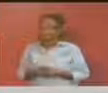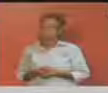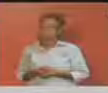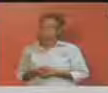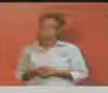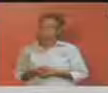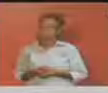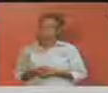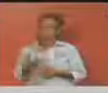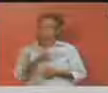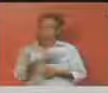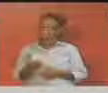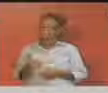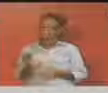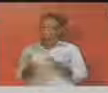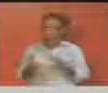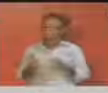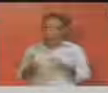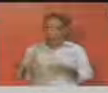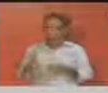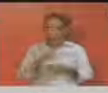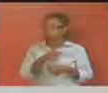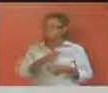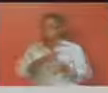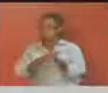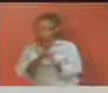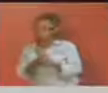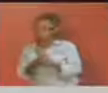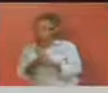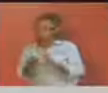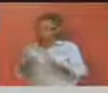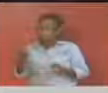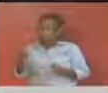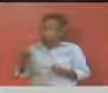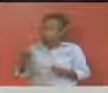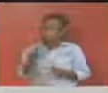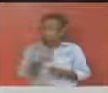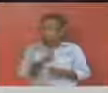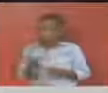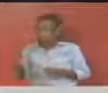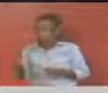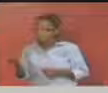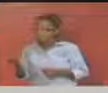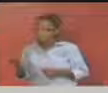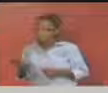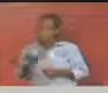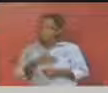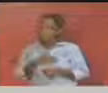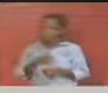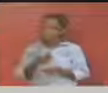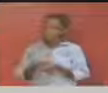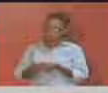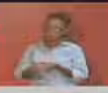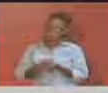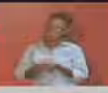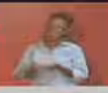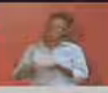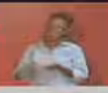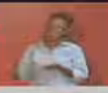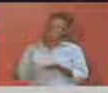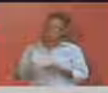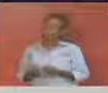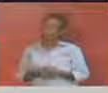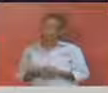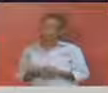sign off on change of plant, change of label, change of process, well, not every day, whenever a local drug